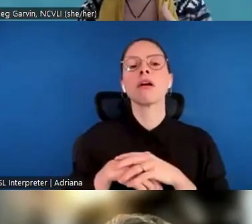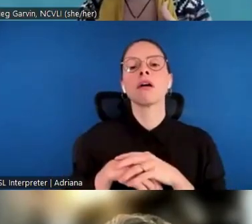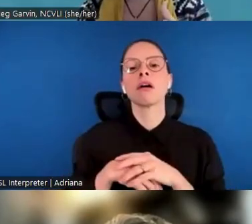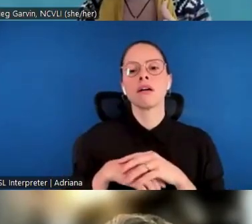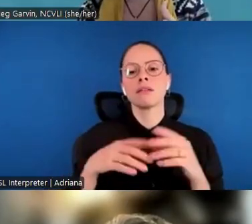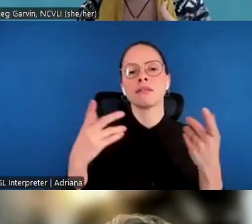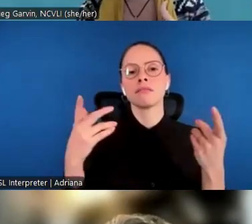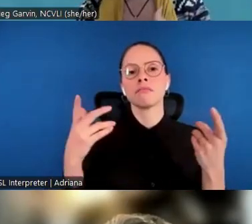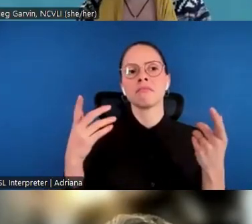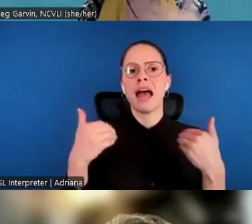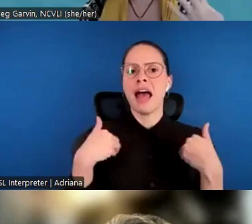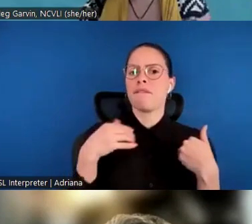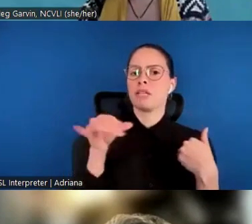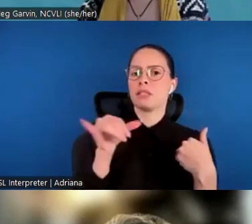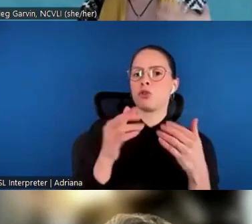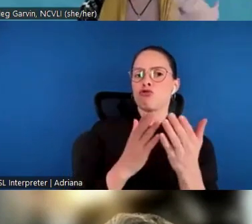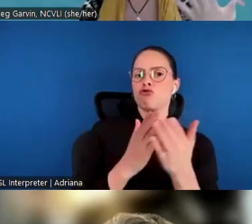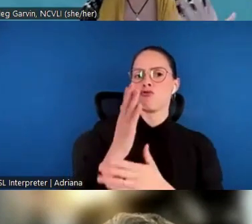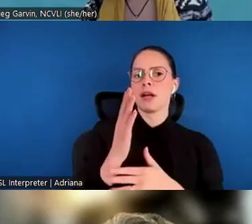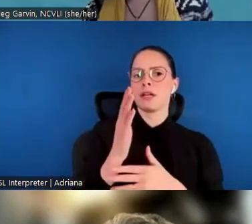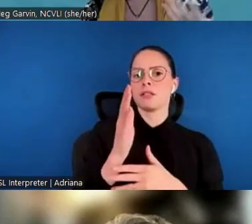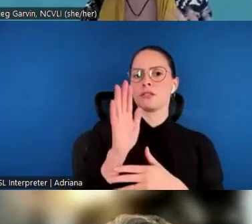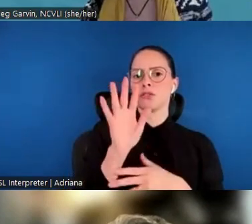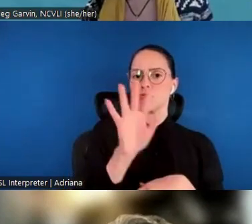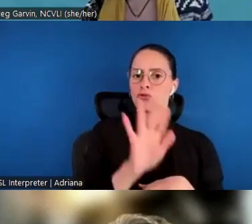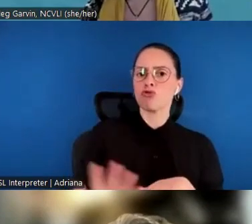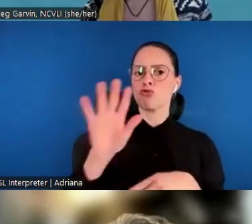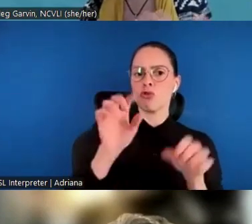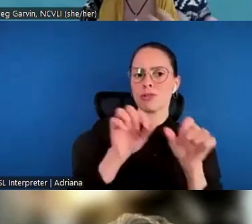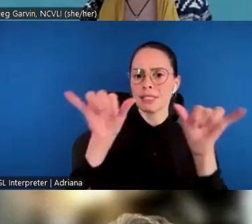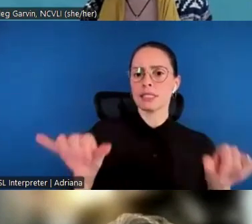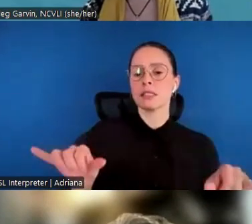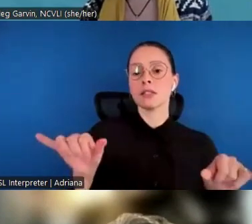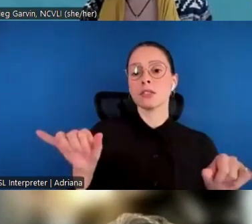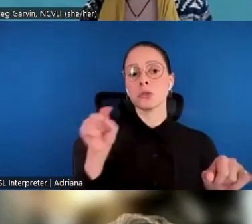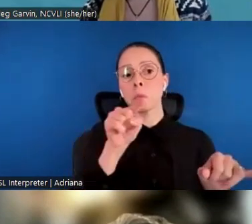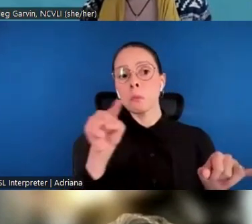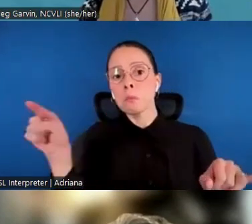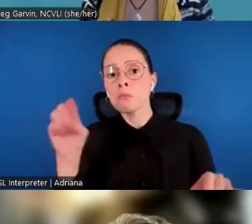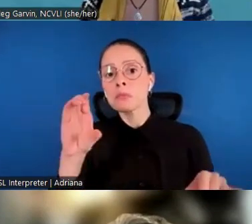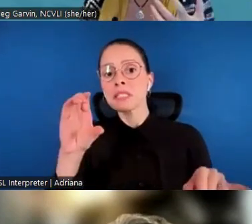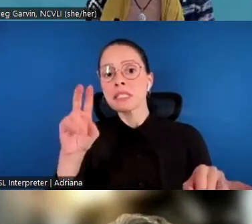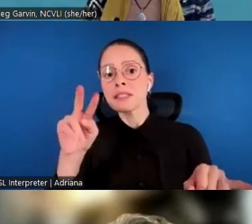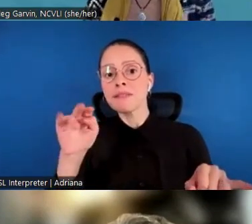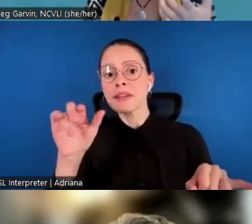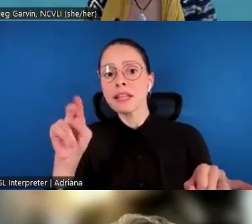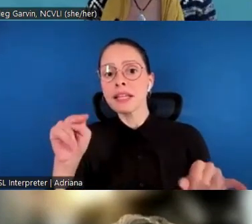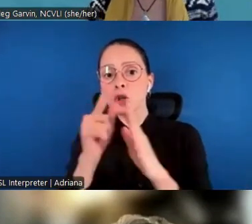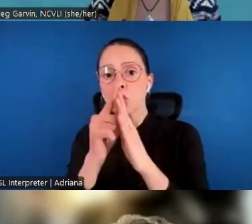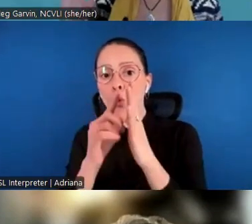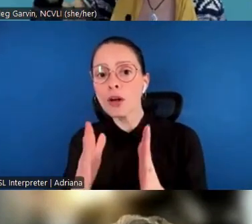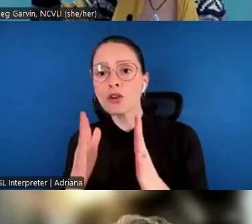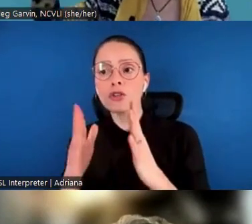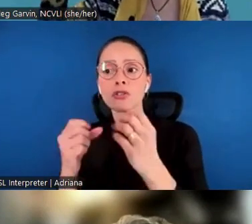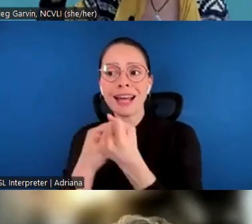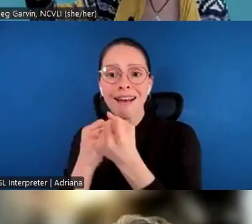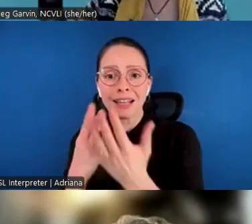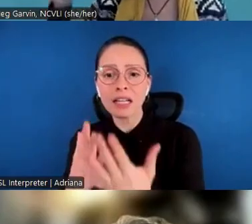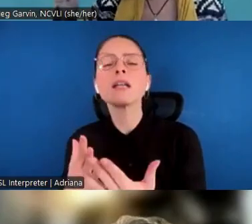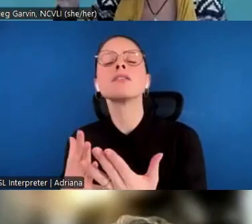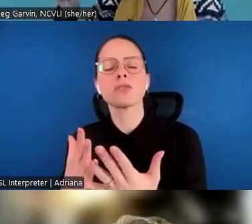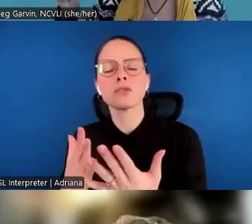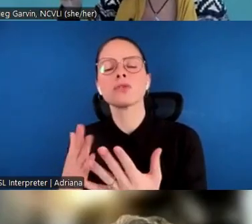across systems. So for those of you who are civilian lawyers or advocates, there's often going to be a